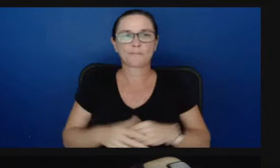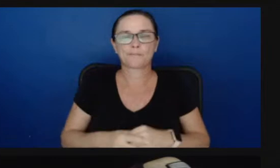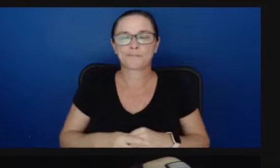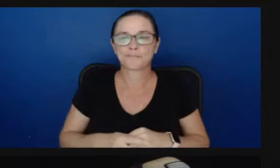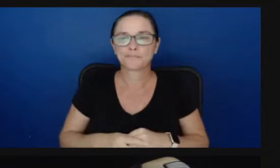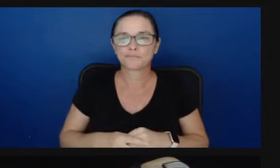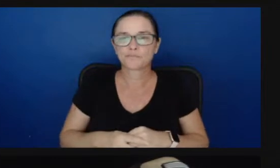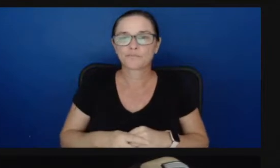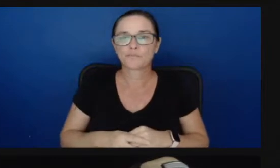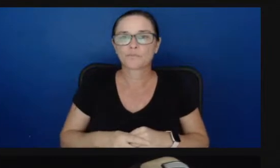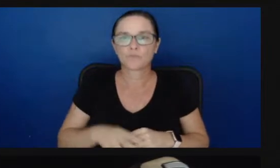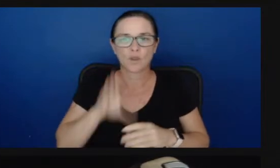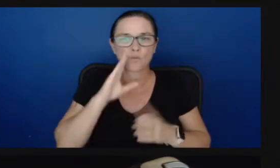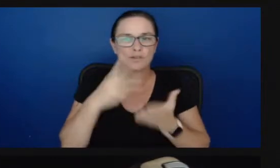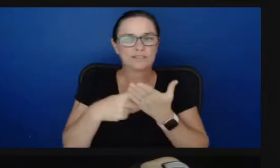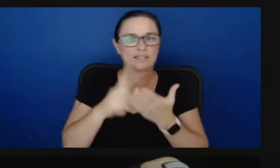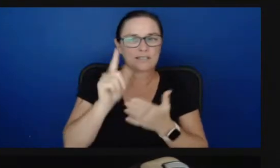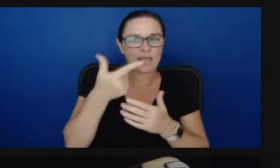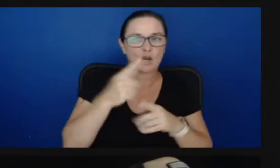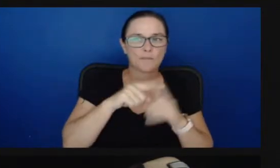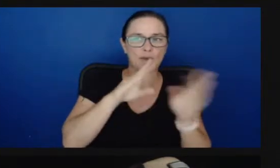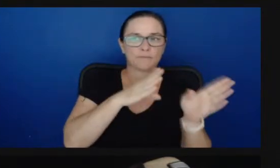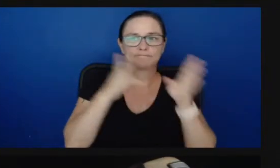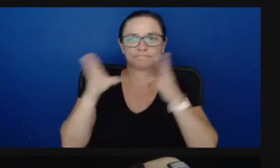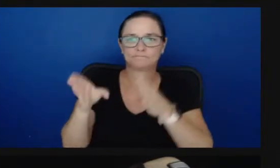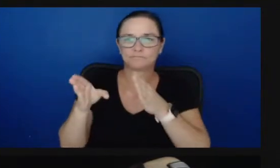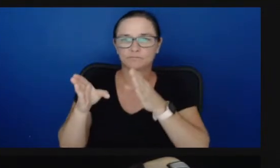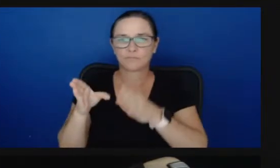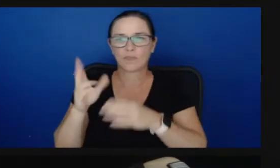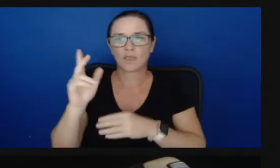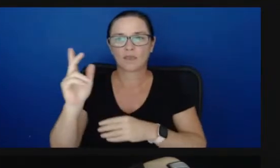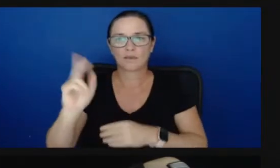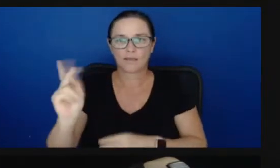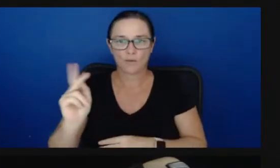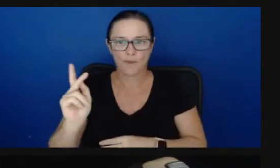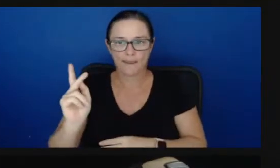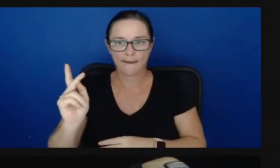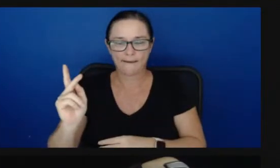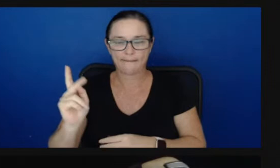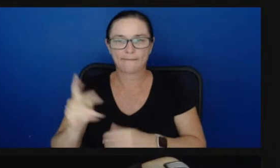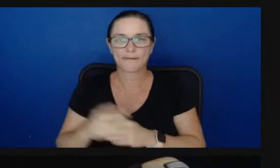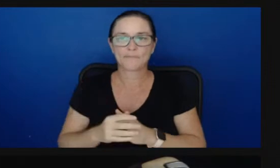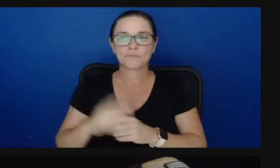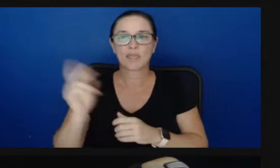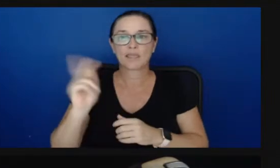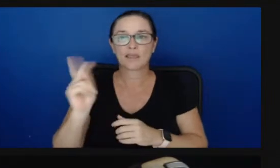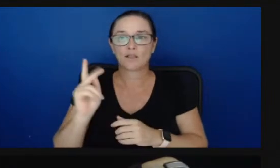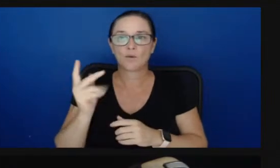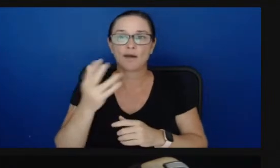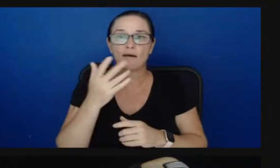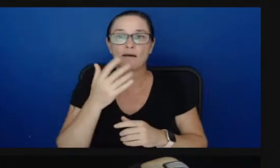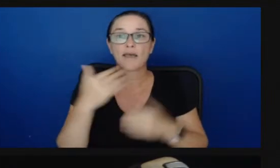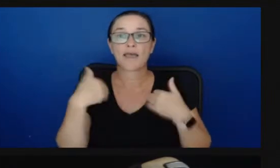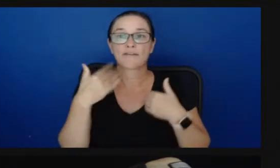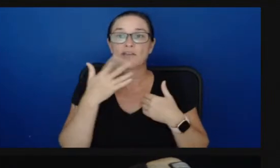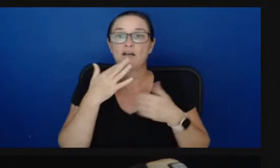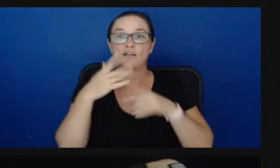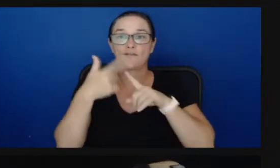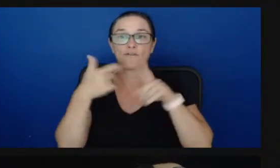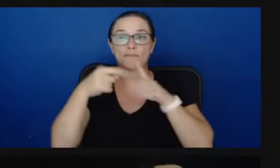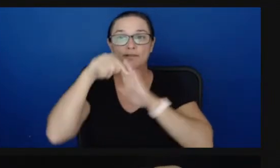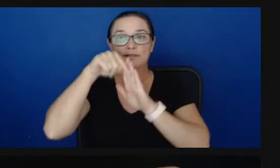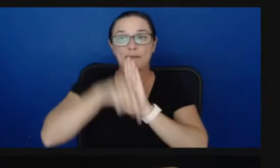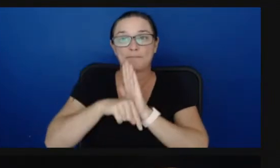back to Mauna Loa later, but let's turn back to Kilauea now. And here's a map of Kilauea colored by depth. So all the